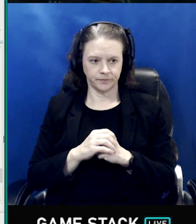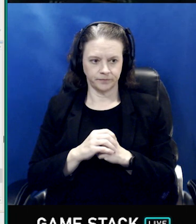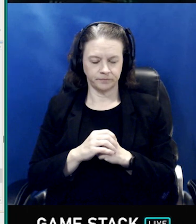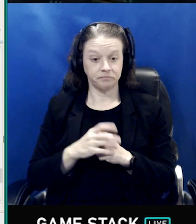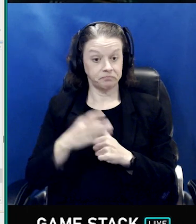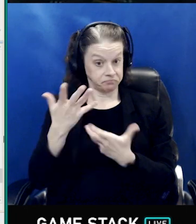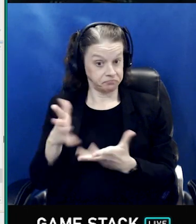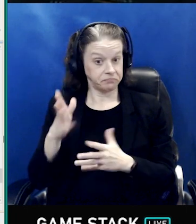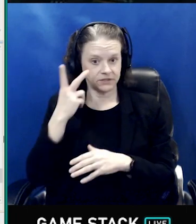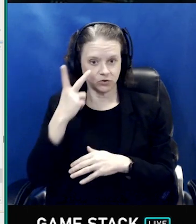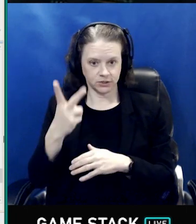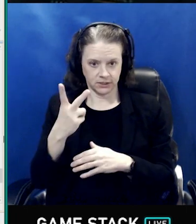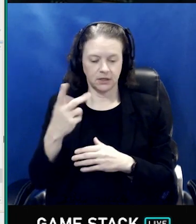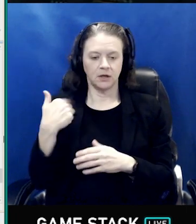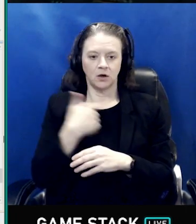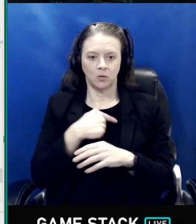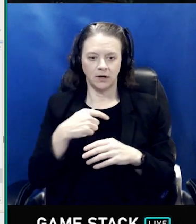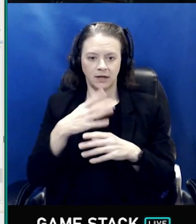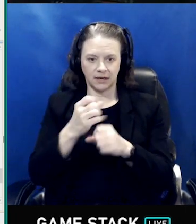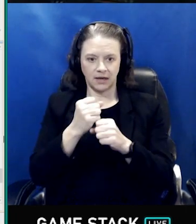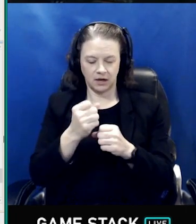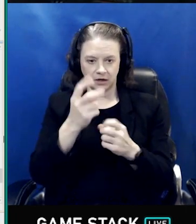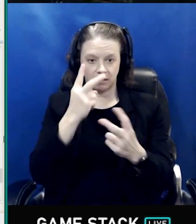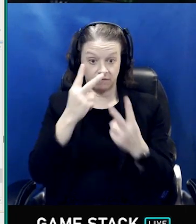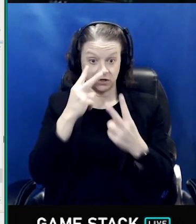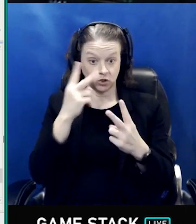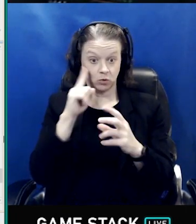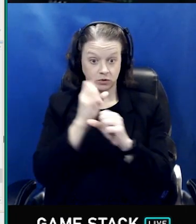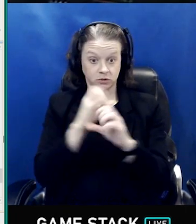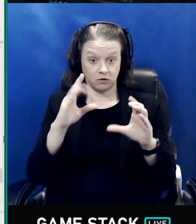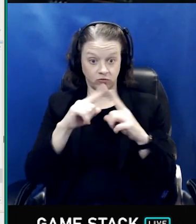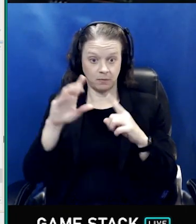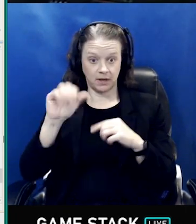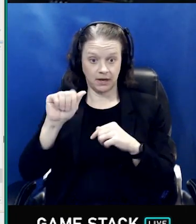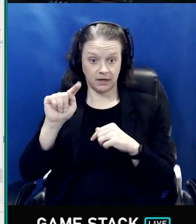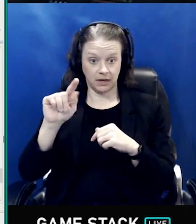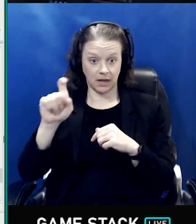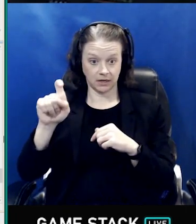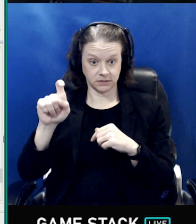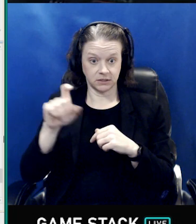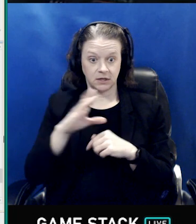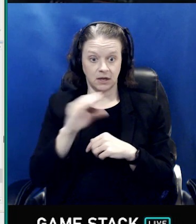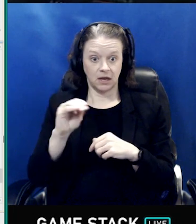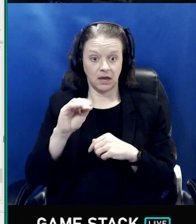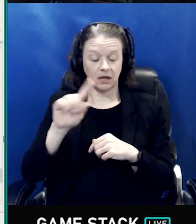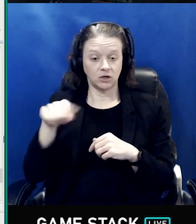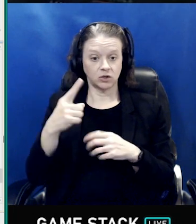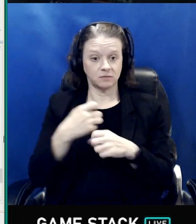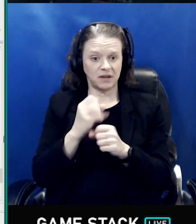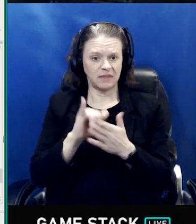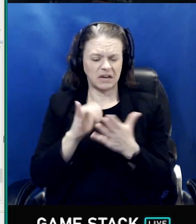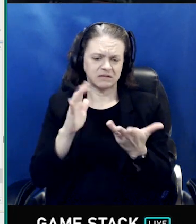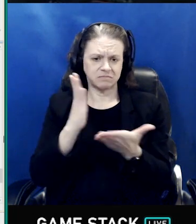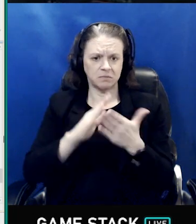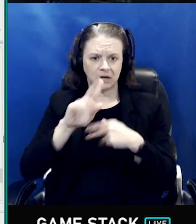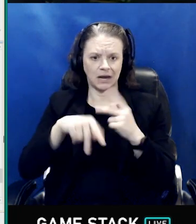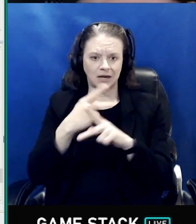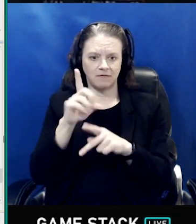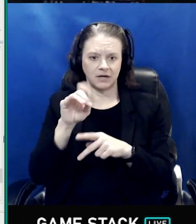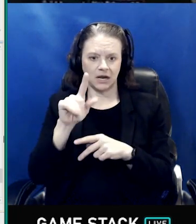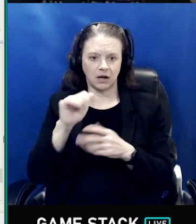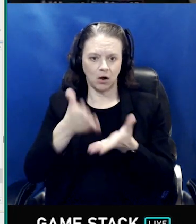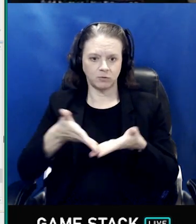can get the result from ADX and just make it as some kind of data object.